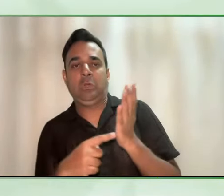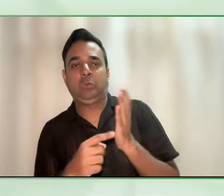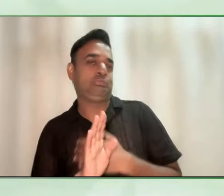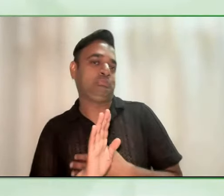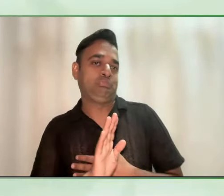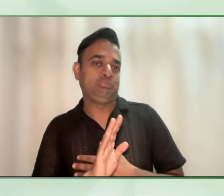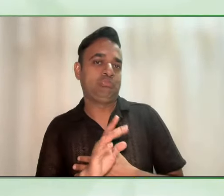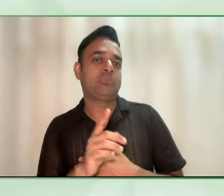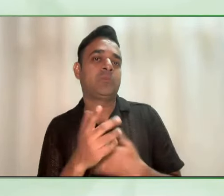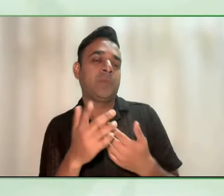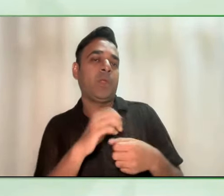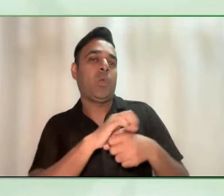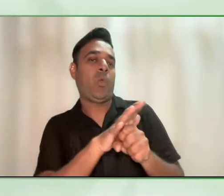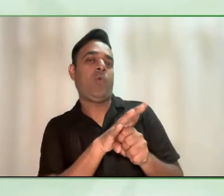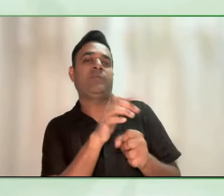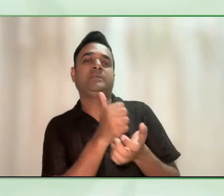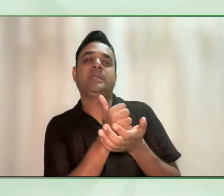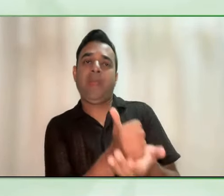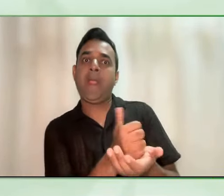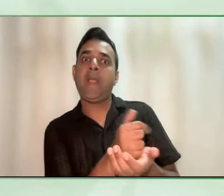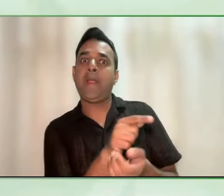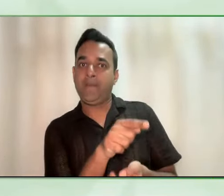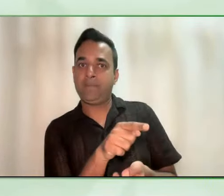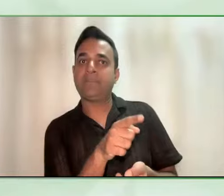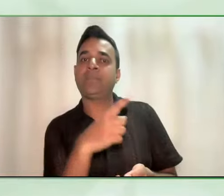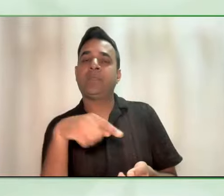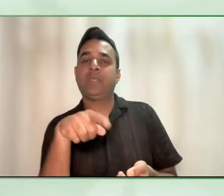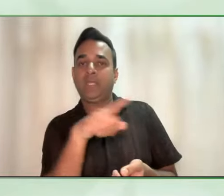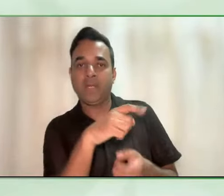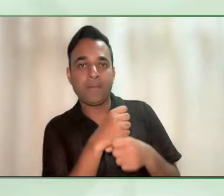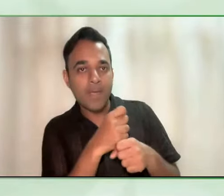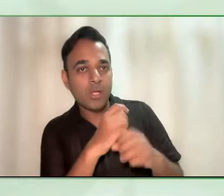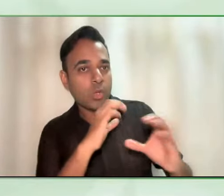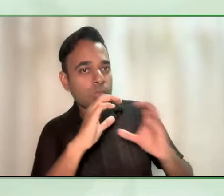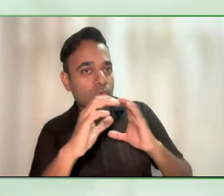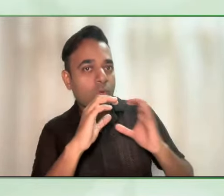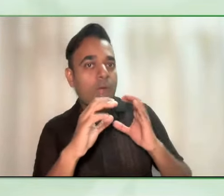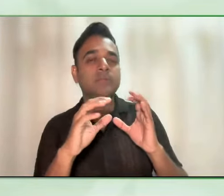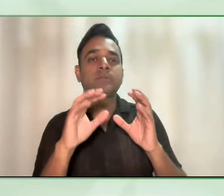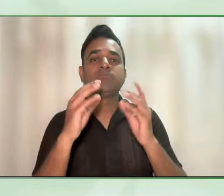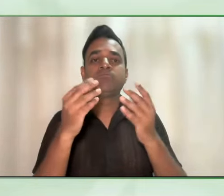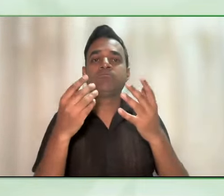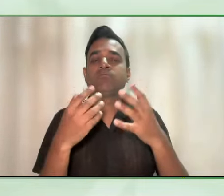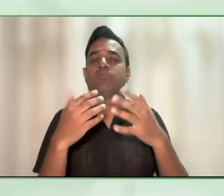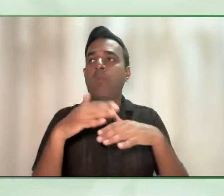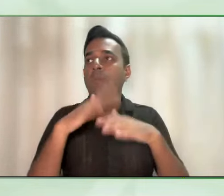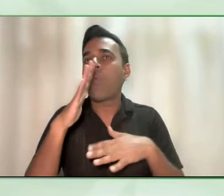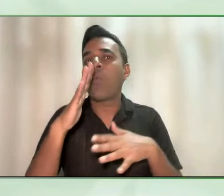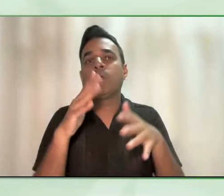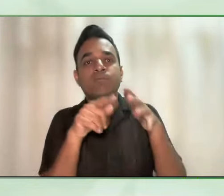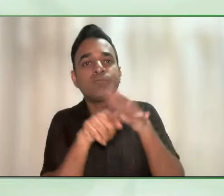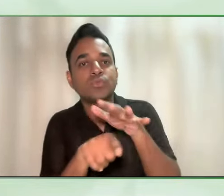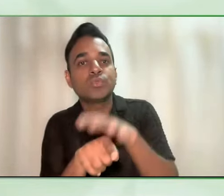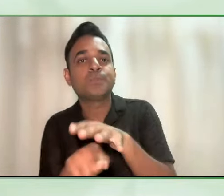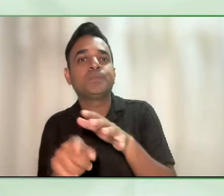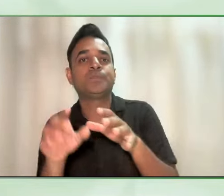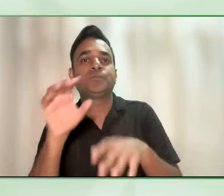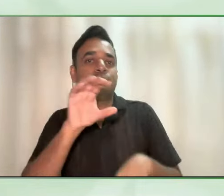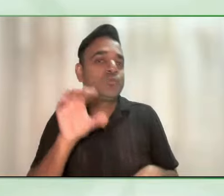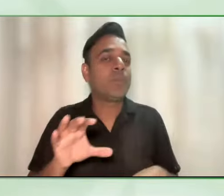Thank you, Evangelia. Over to you, Noemi. Very often having good digital skills is not enough when it comes